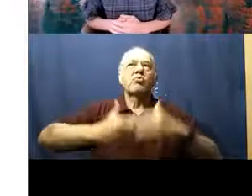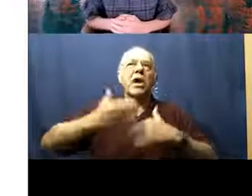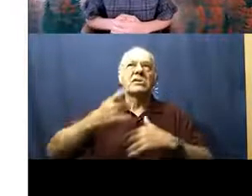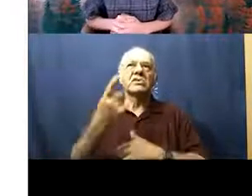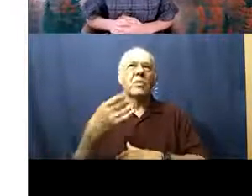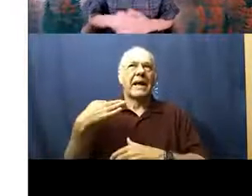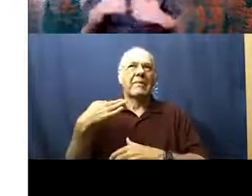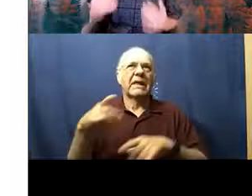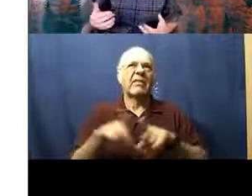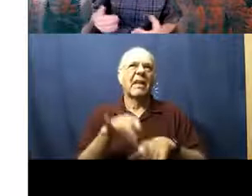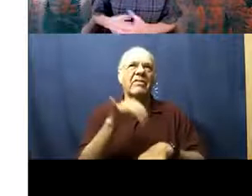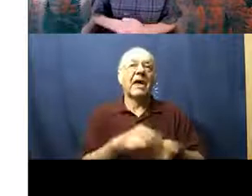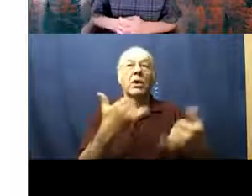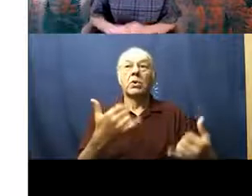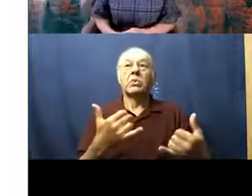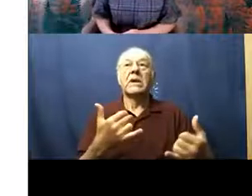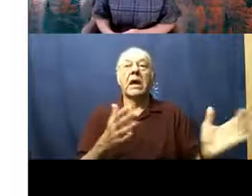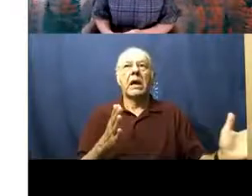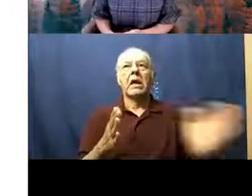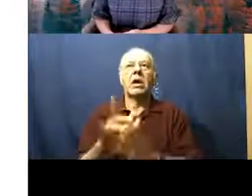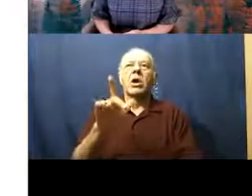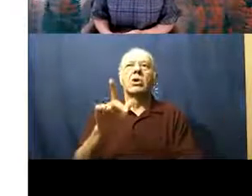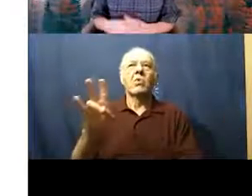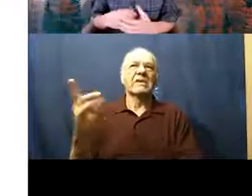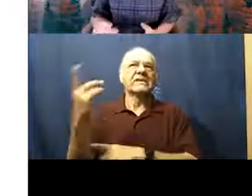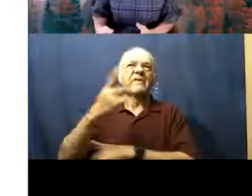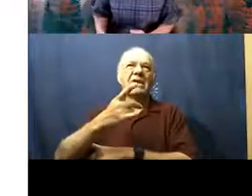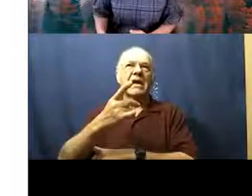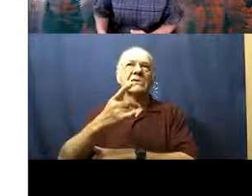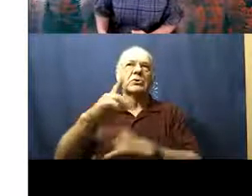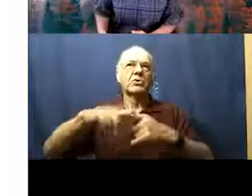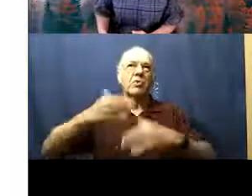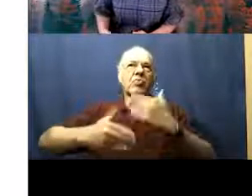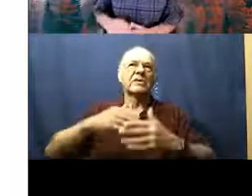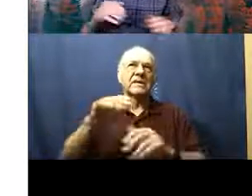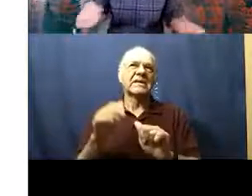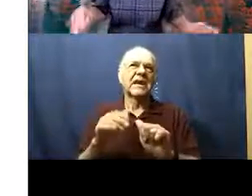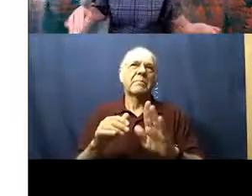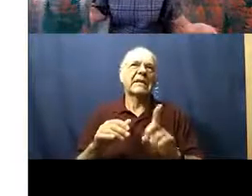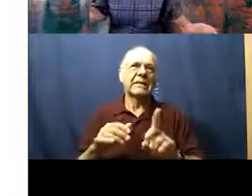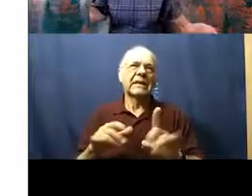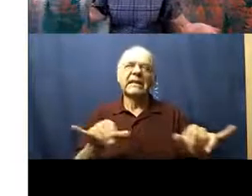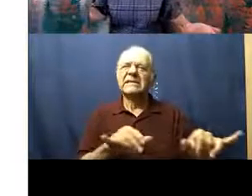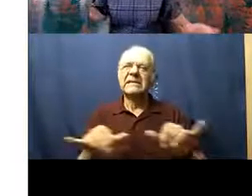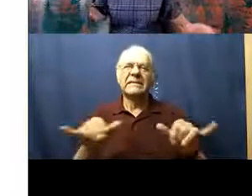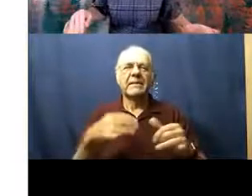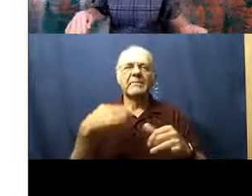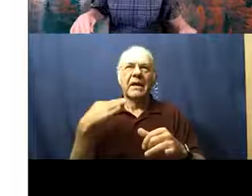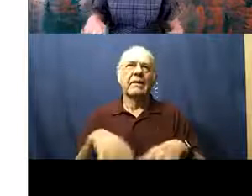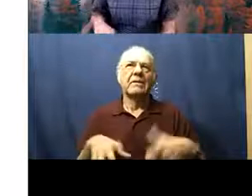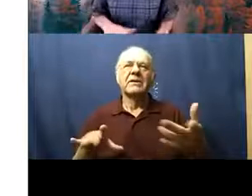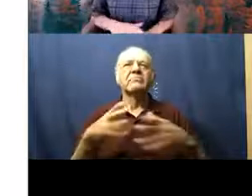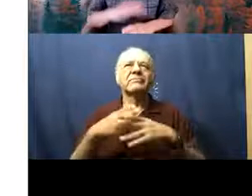application like that. Today, we are at 27 days to process an application like that, same application, apples to